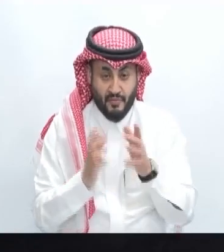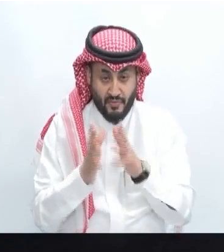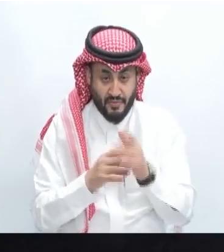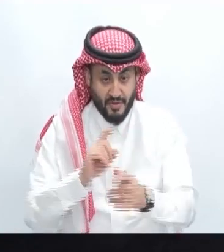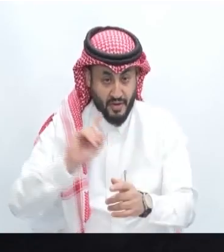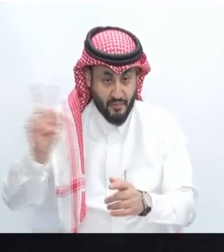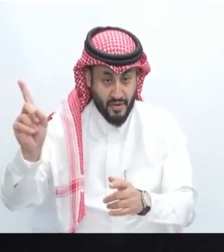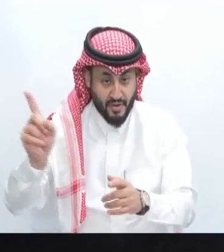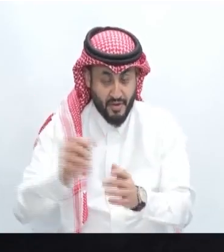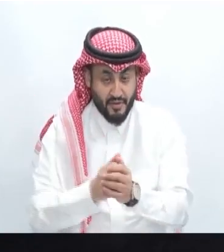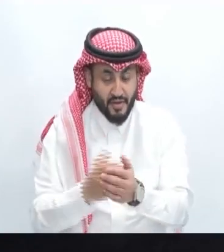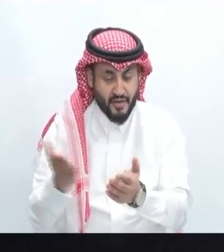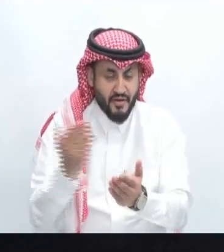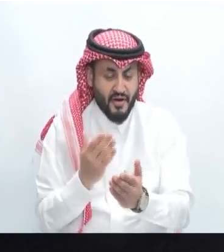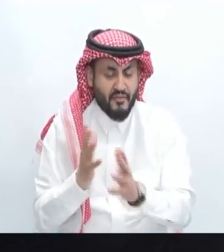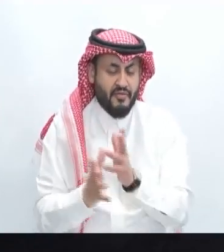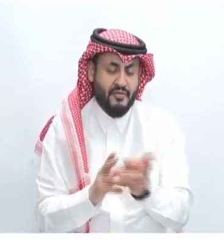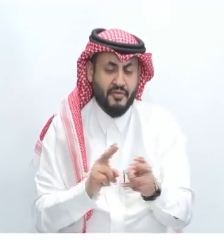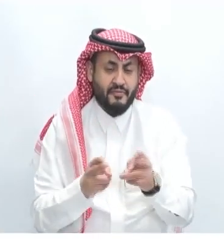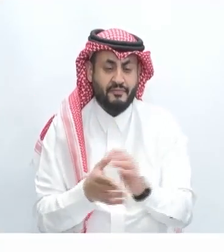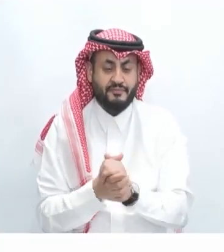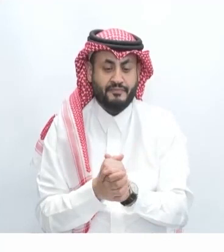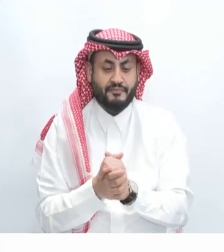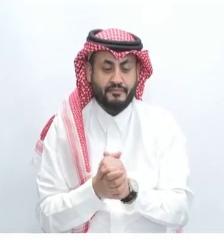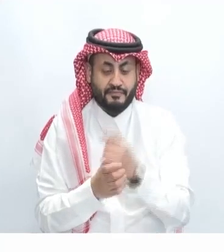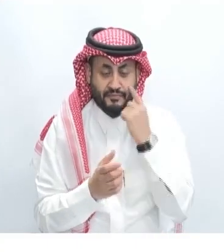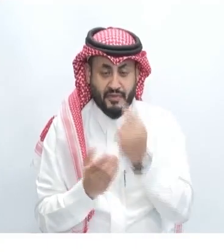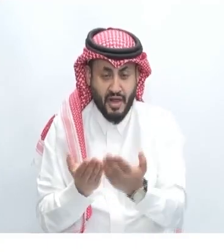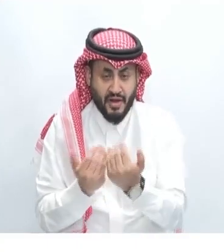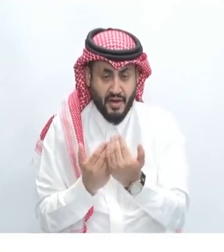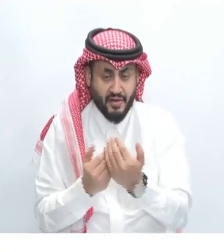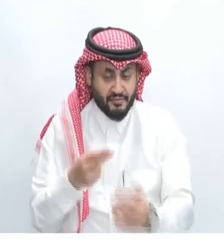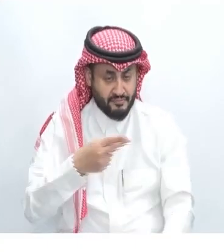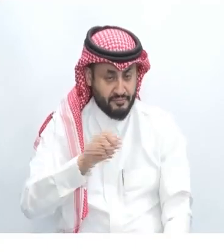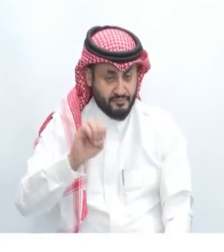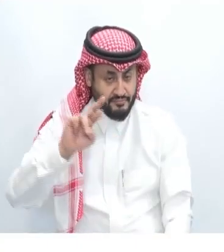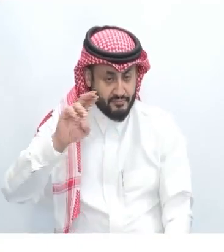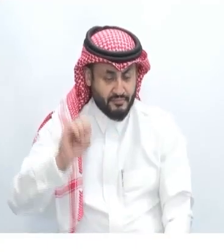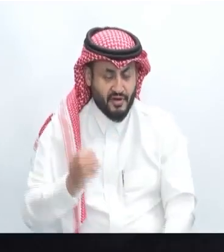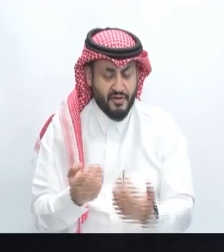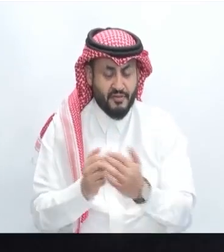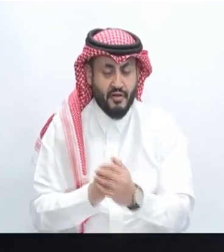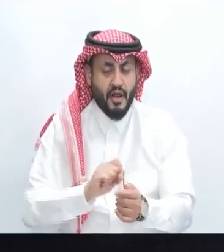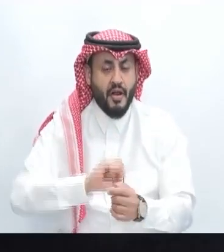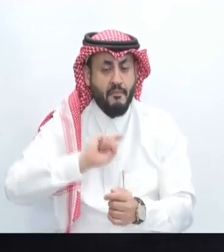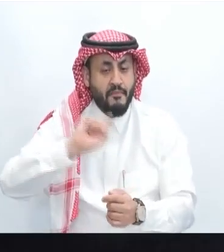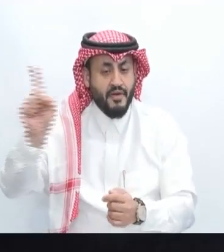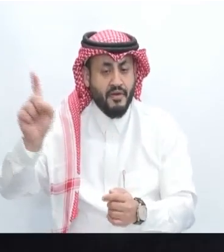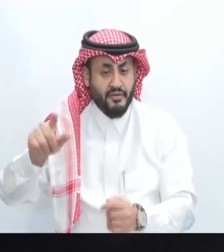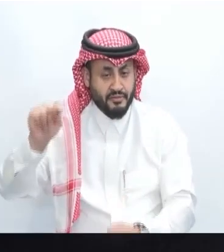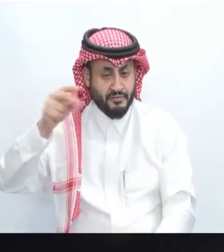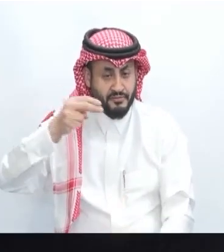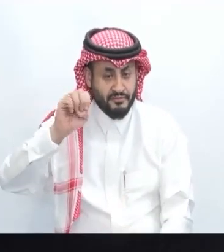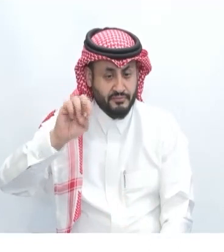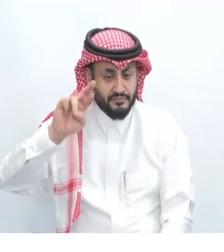When something is very close, we said, "It's here. It's here." And when there is